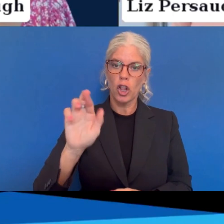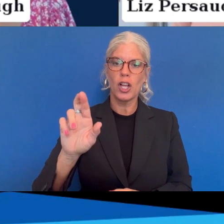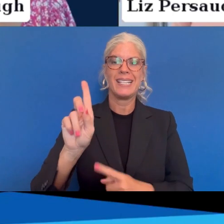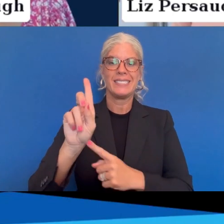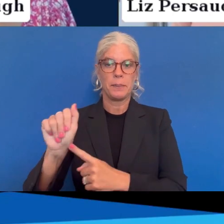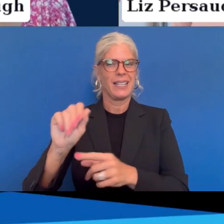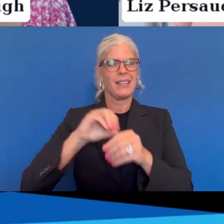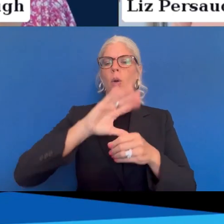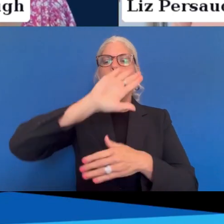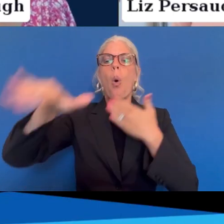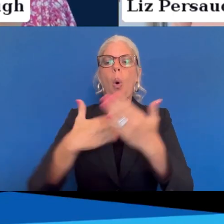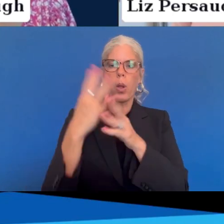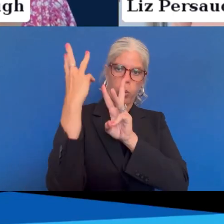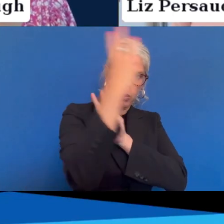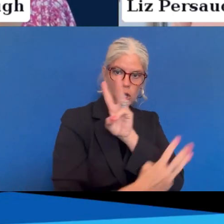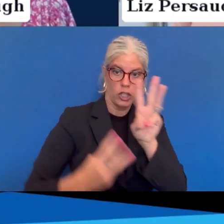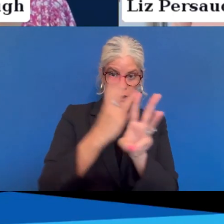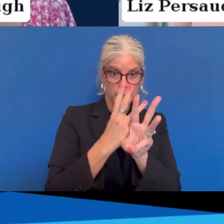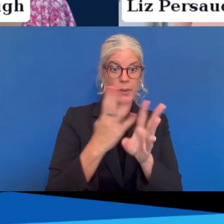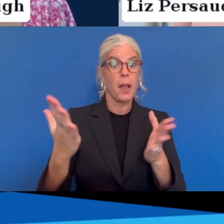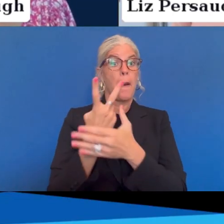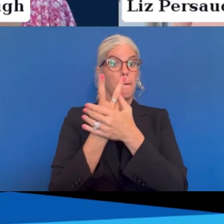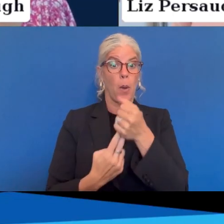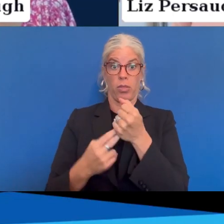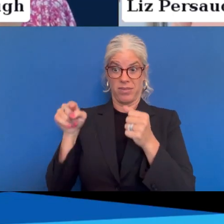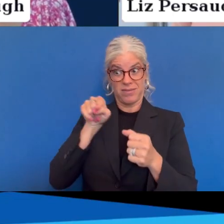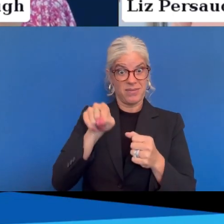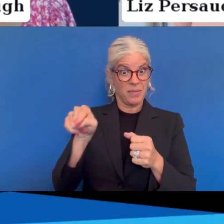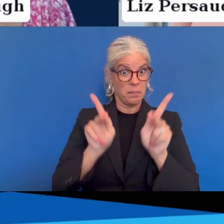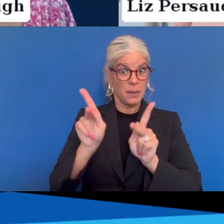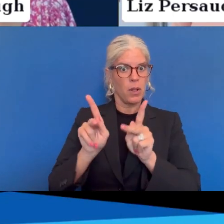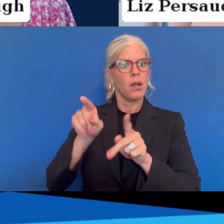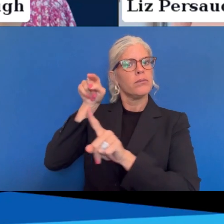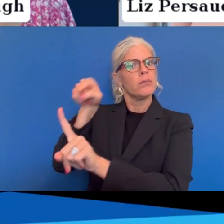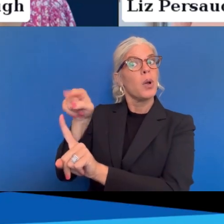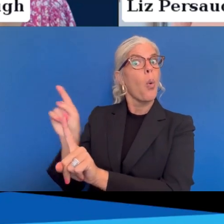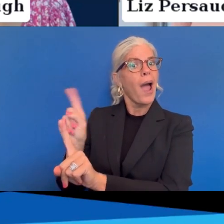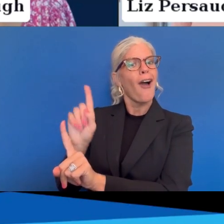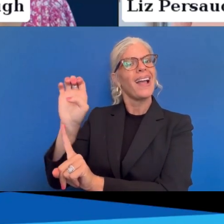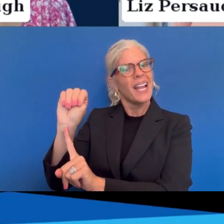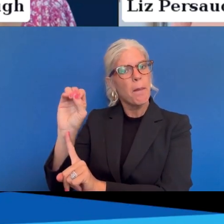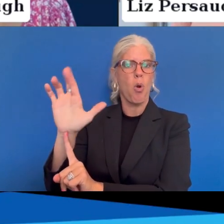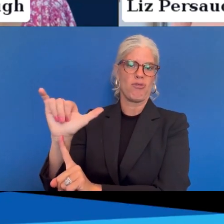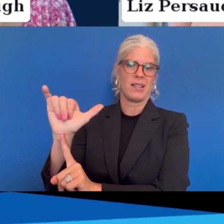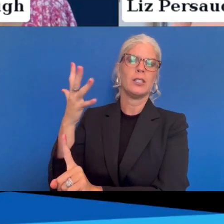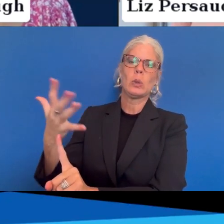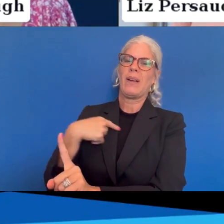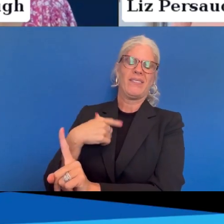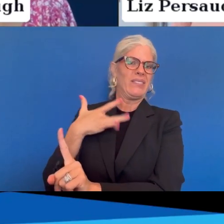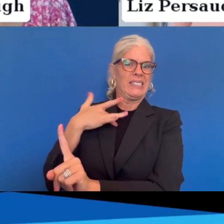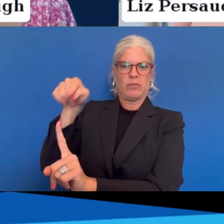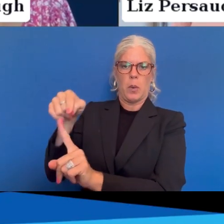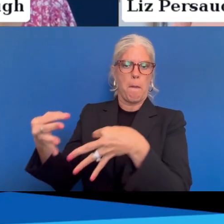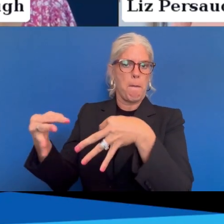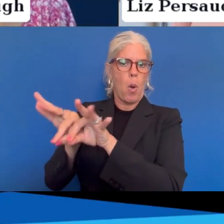entire planet, both practice at Emory. And it was important to me that whoever is dealing with my